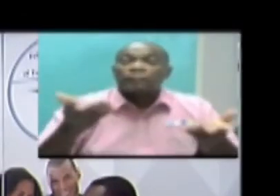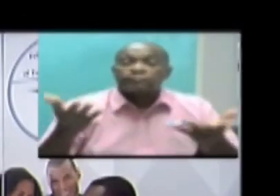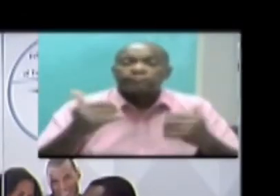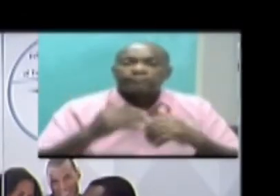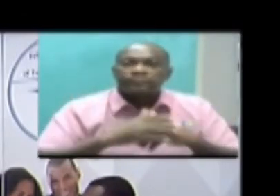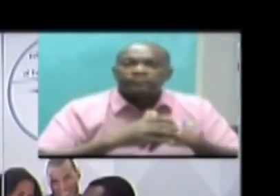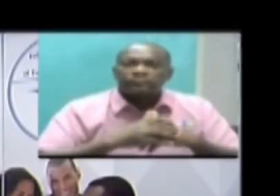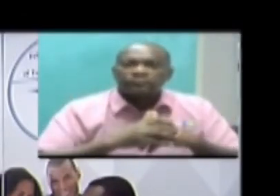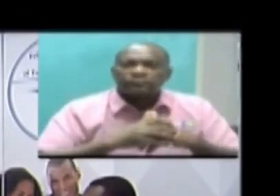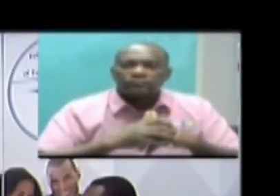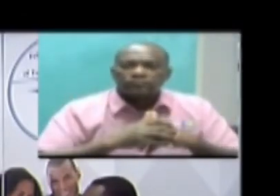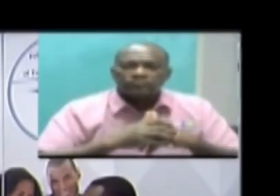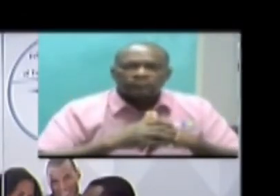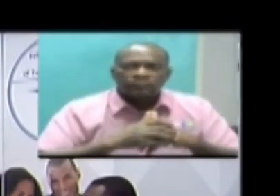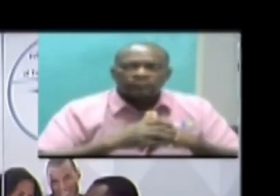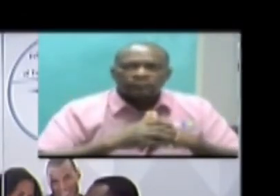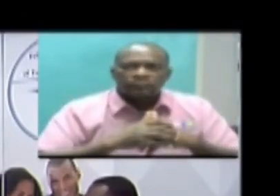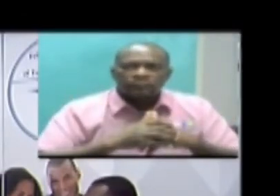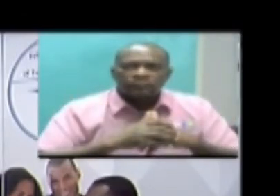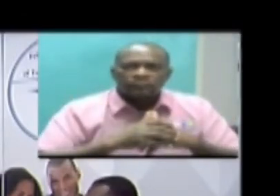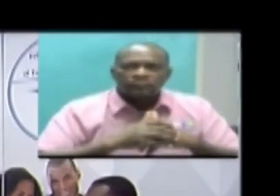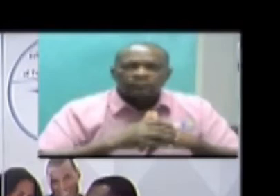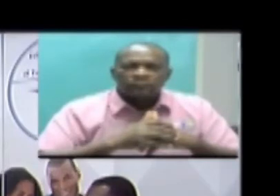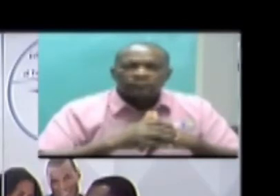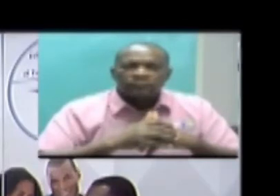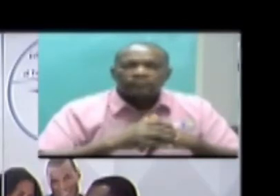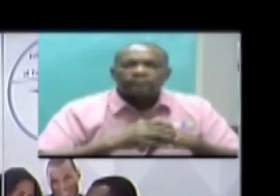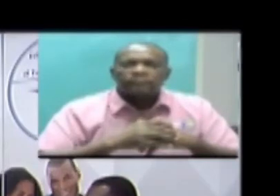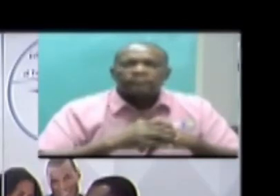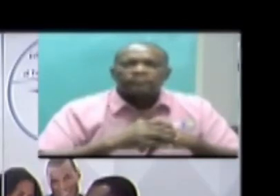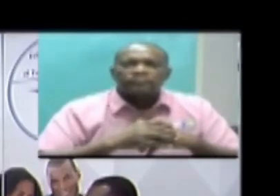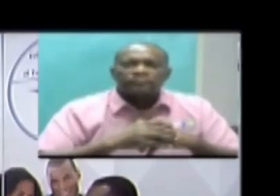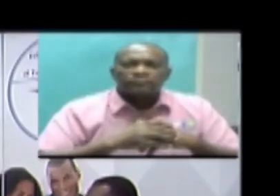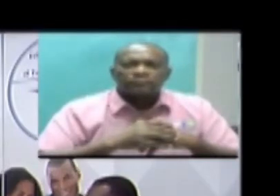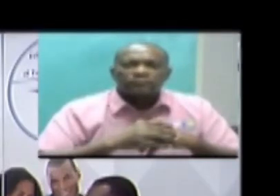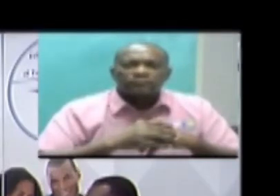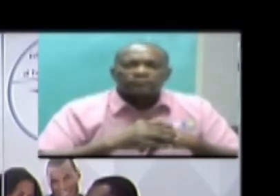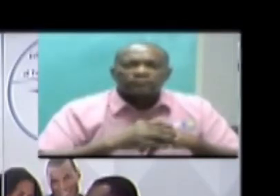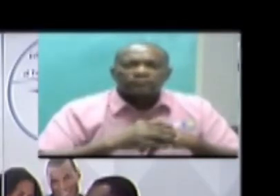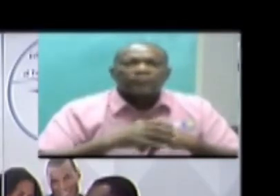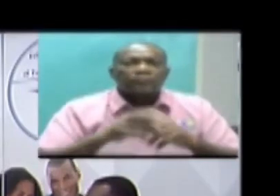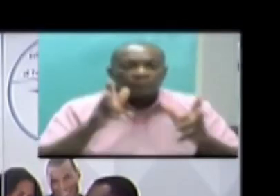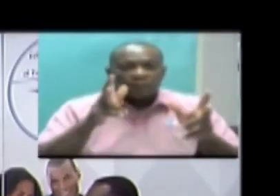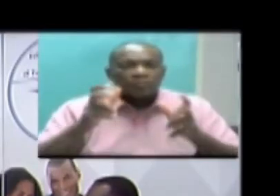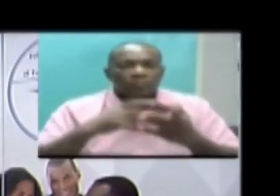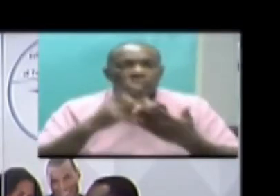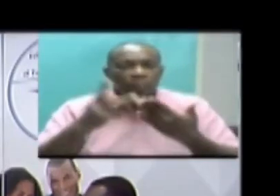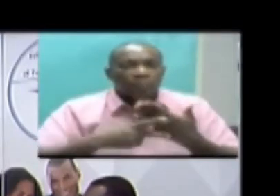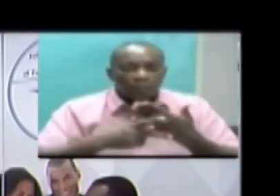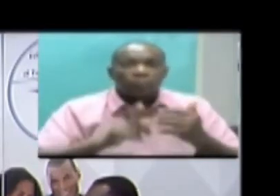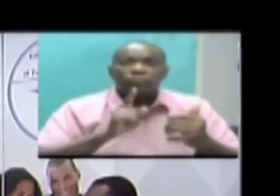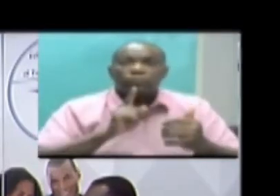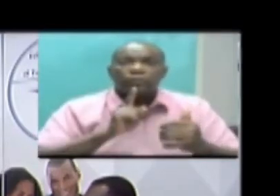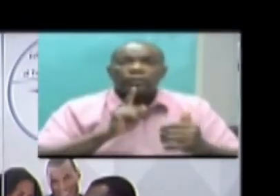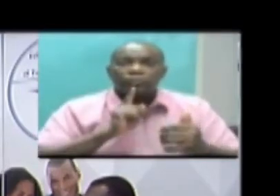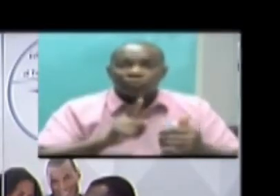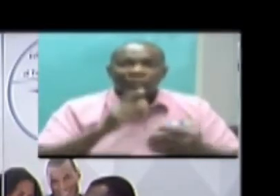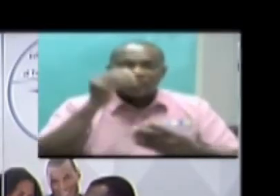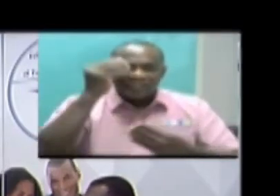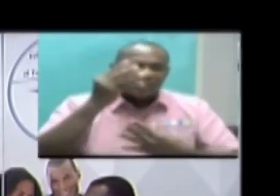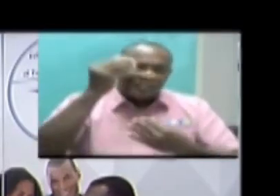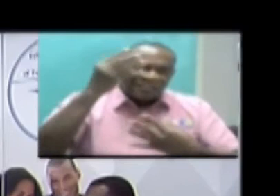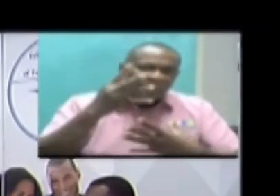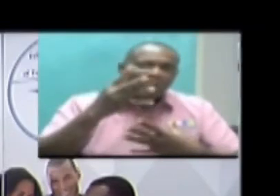name is Dexter. I'm from Marima. Yeah. And I'm listening to the program, and it's very informative. And I'm learning a